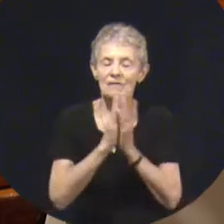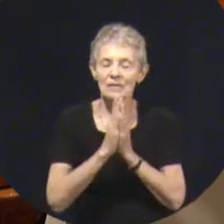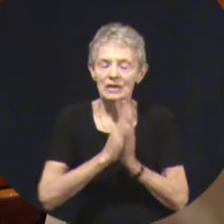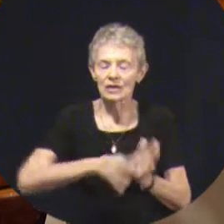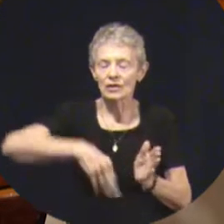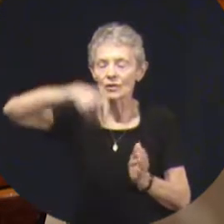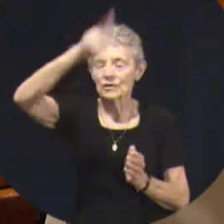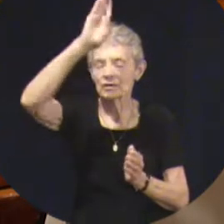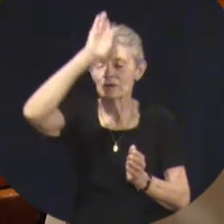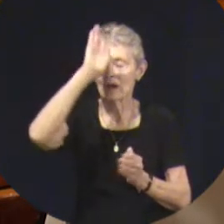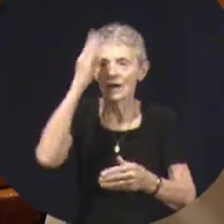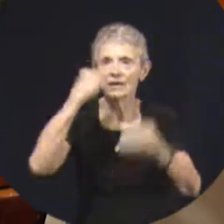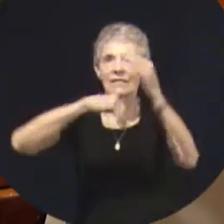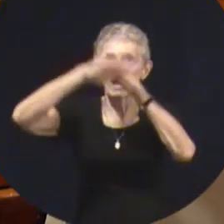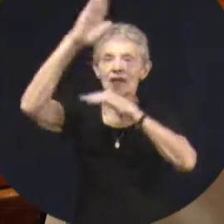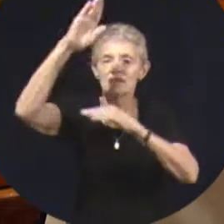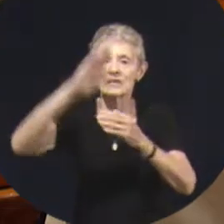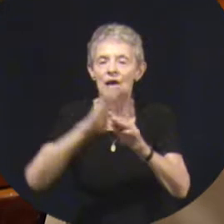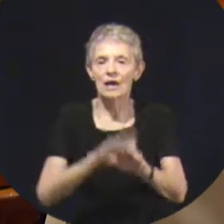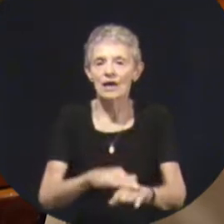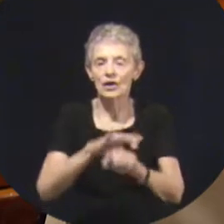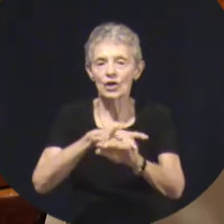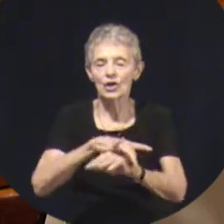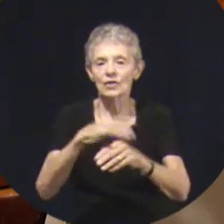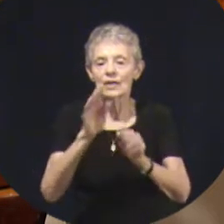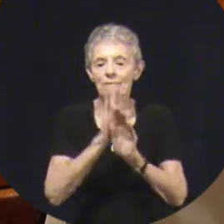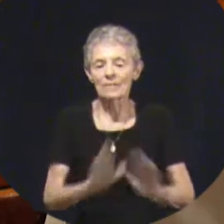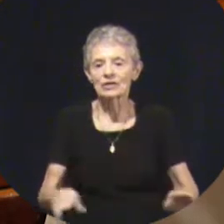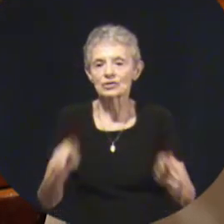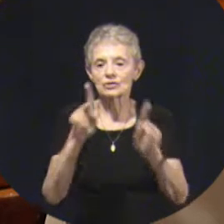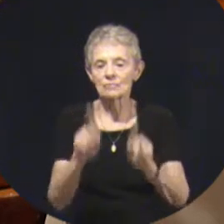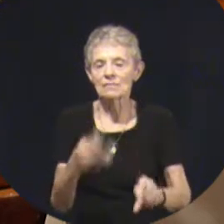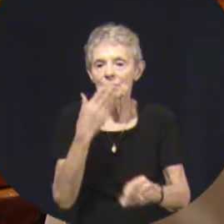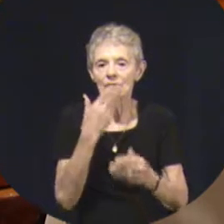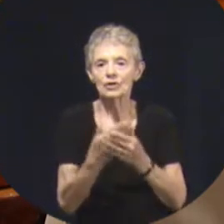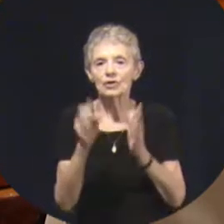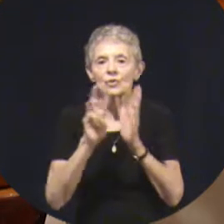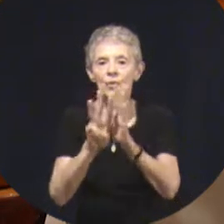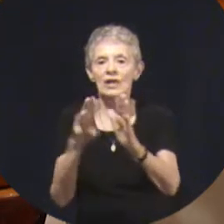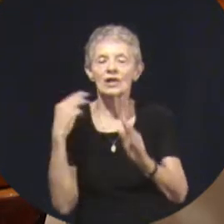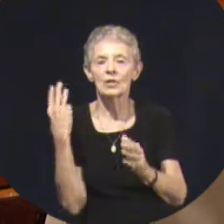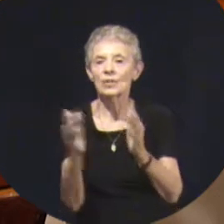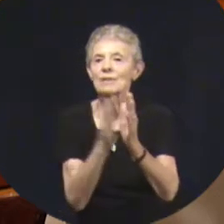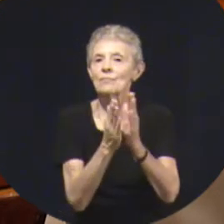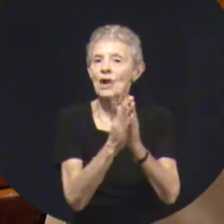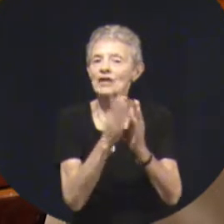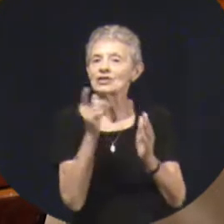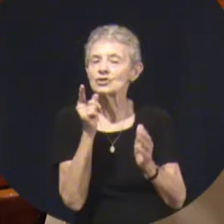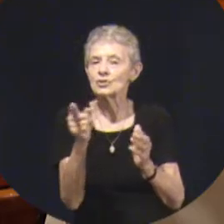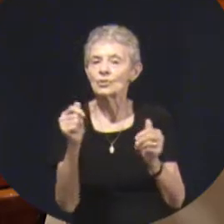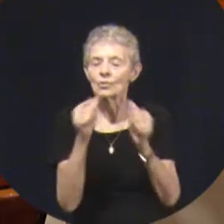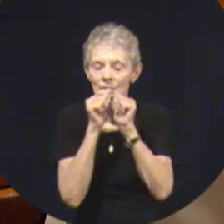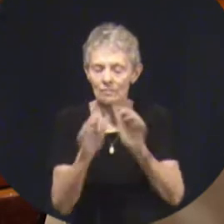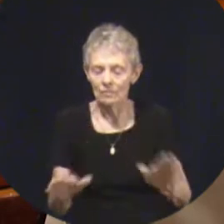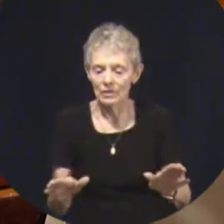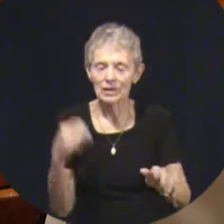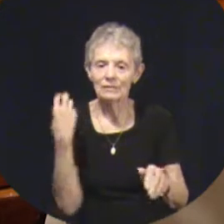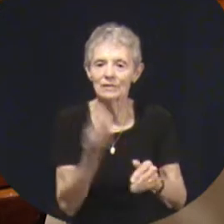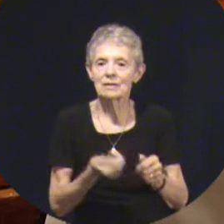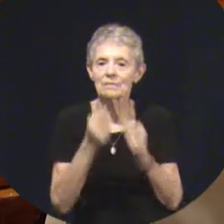Glory to God in the highest, and on earth peace to people of goodwill. We praise you, we bless you, we adore